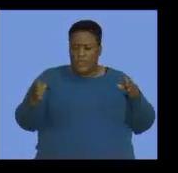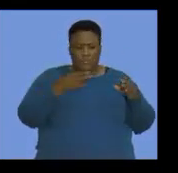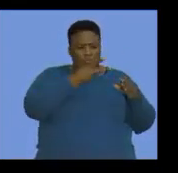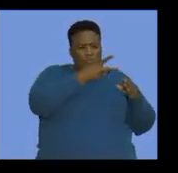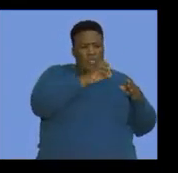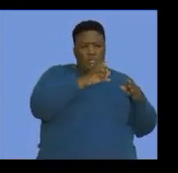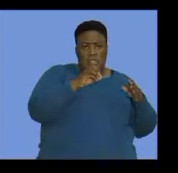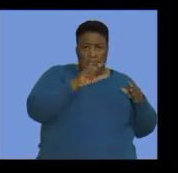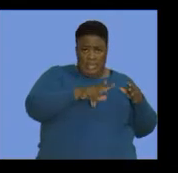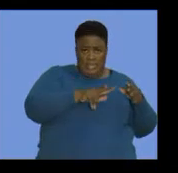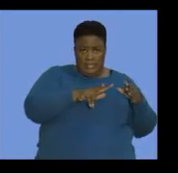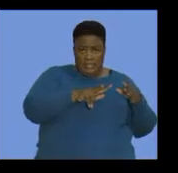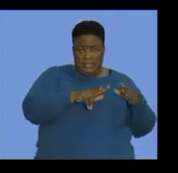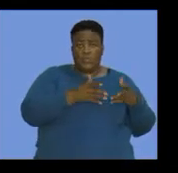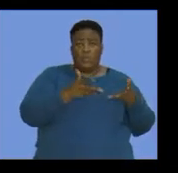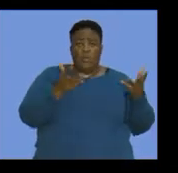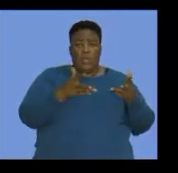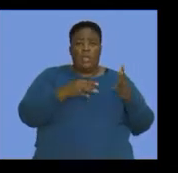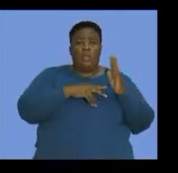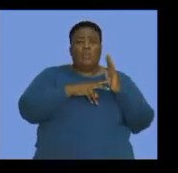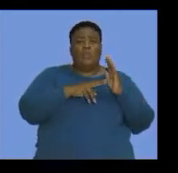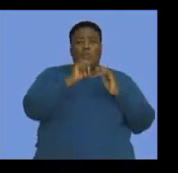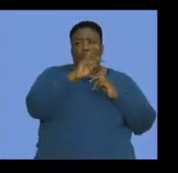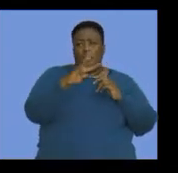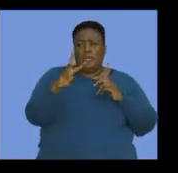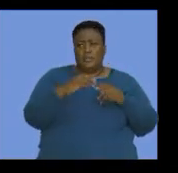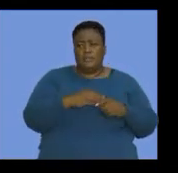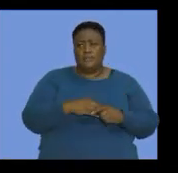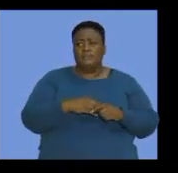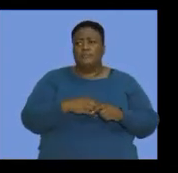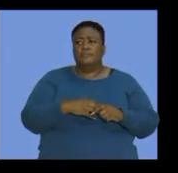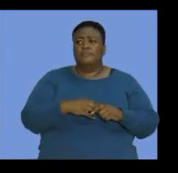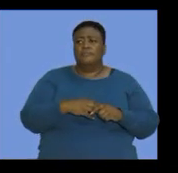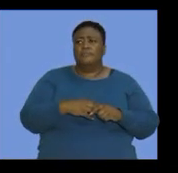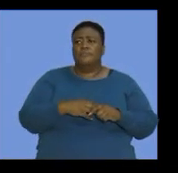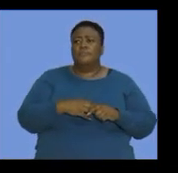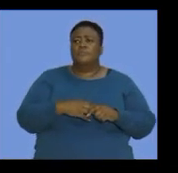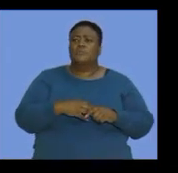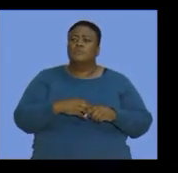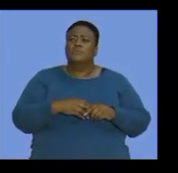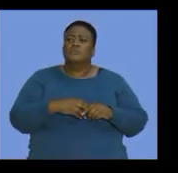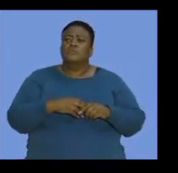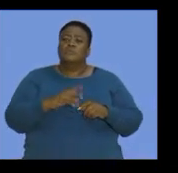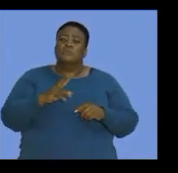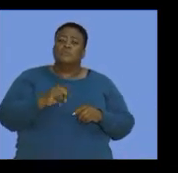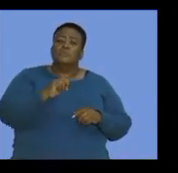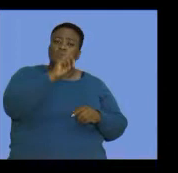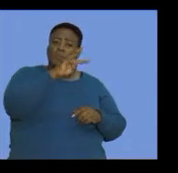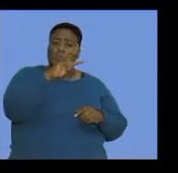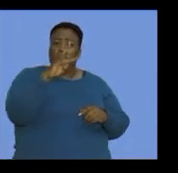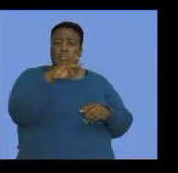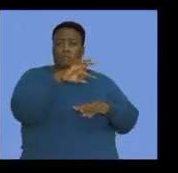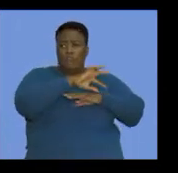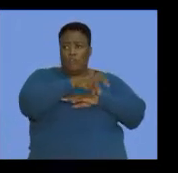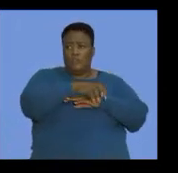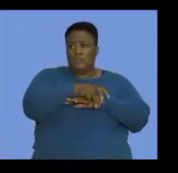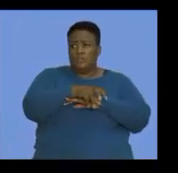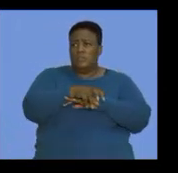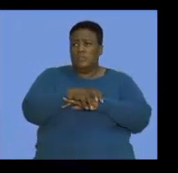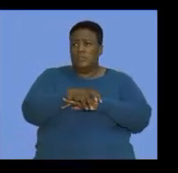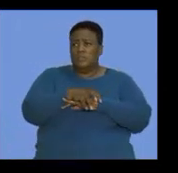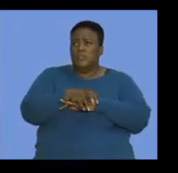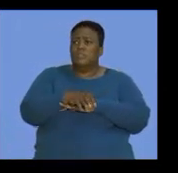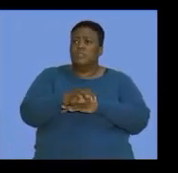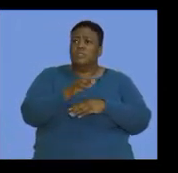is 2008, for the province of Northwest. So when we look at the table, so we're looking at the Northwest